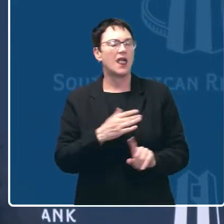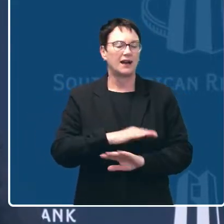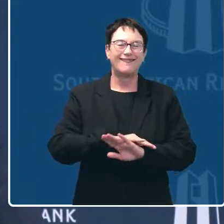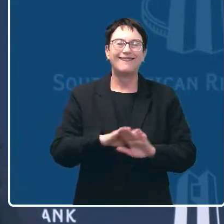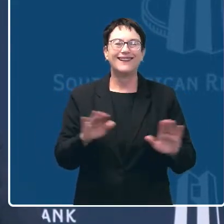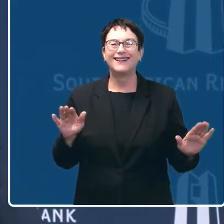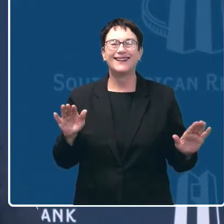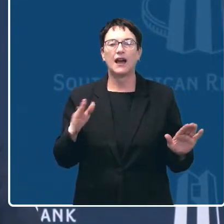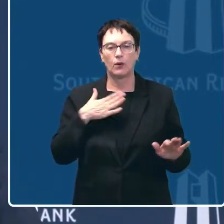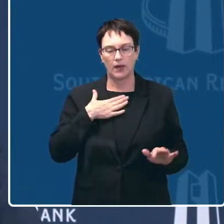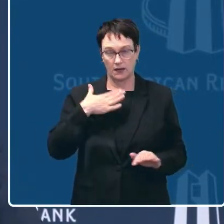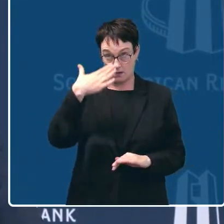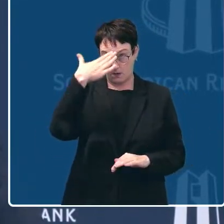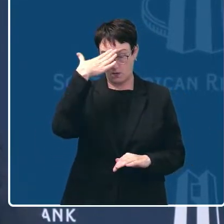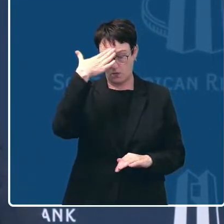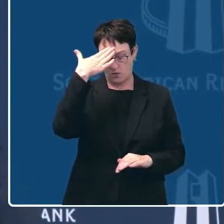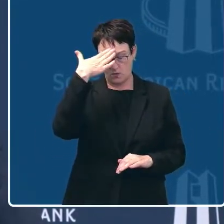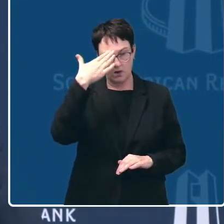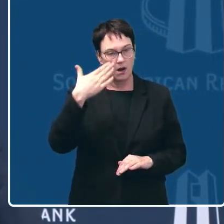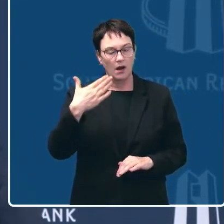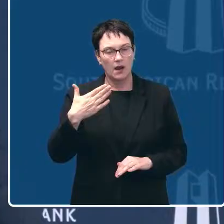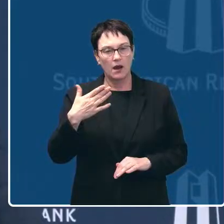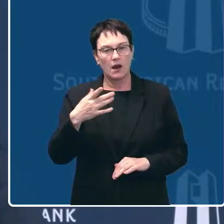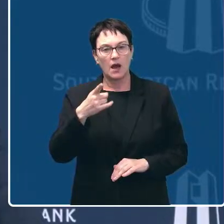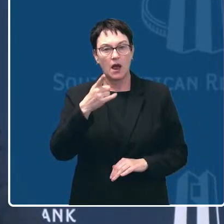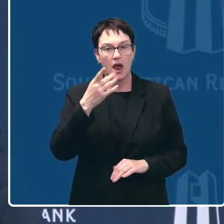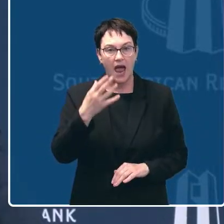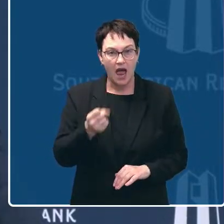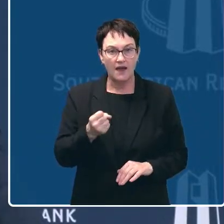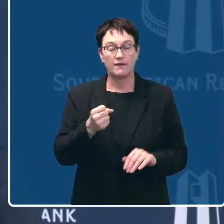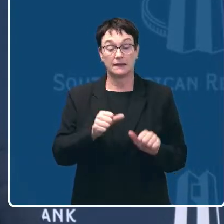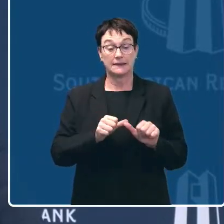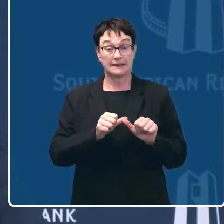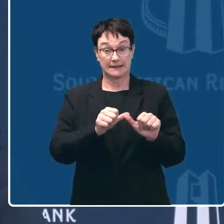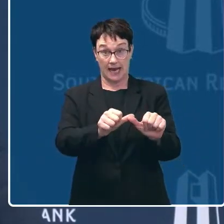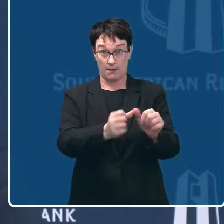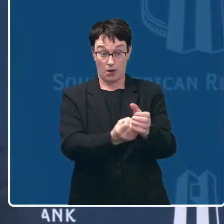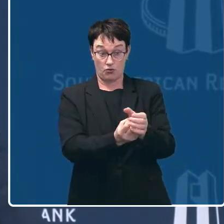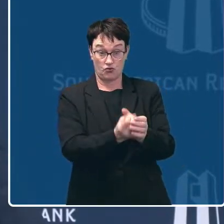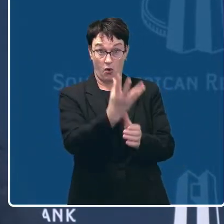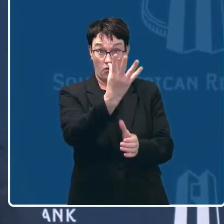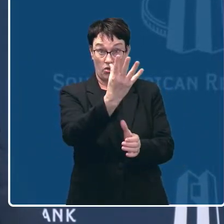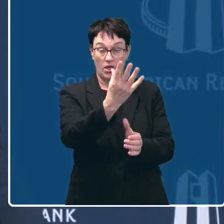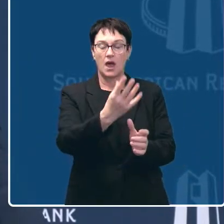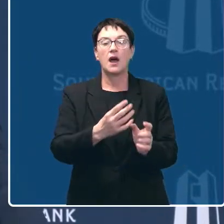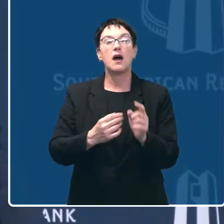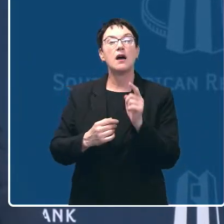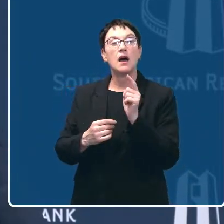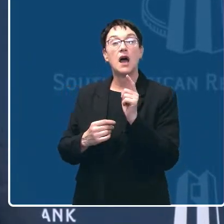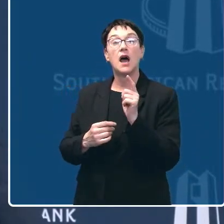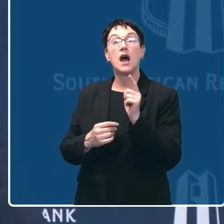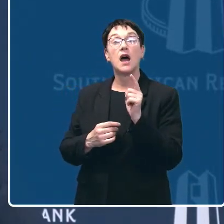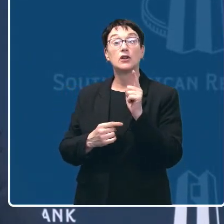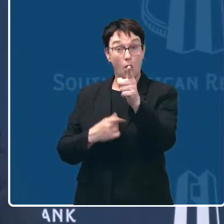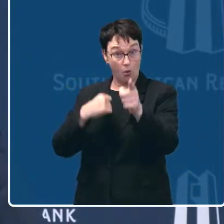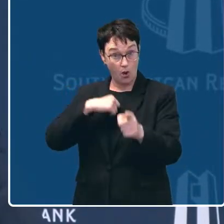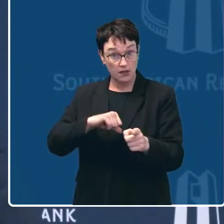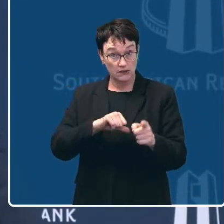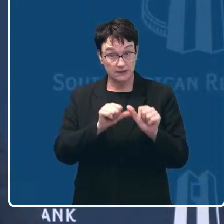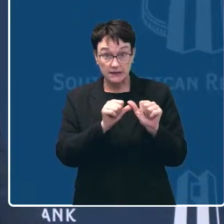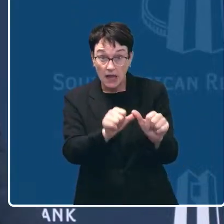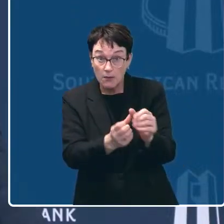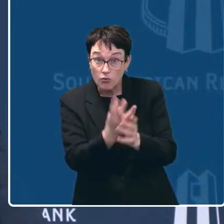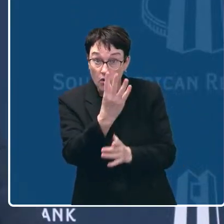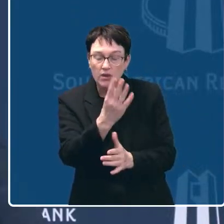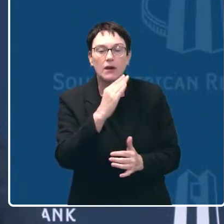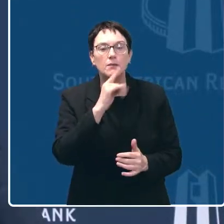is understood that you cannot have balanced and sustainable growth unless you have price stability. And it is very important for the